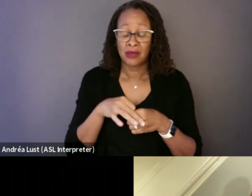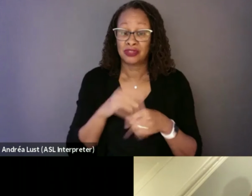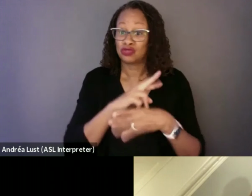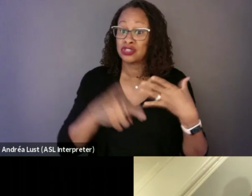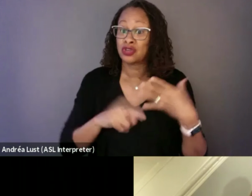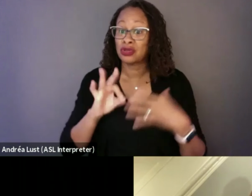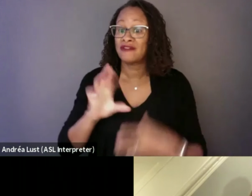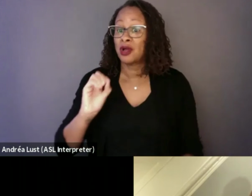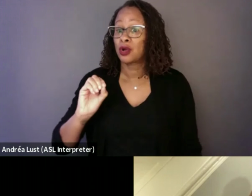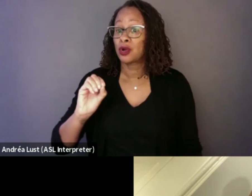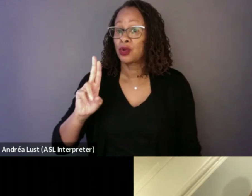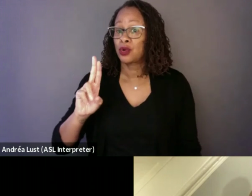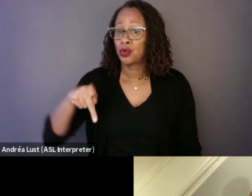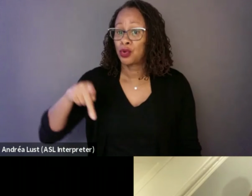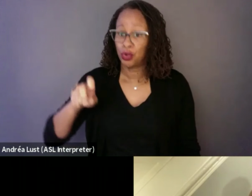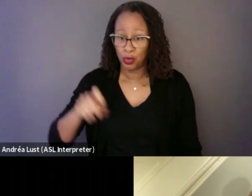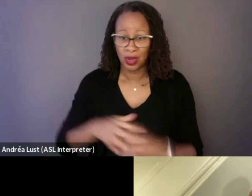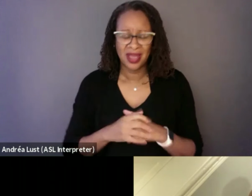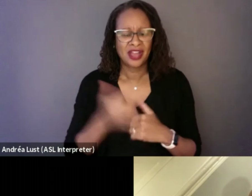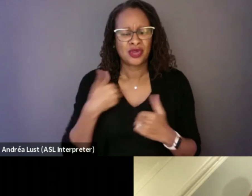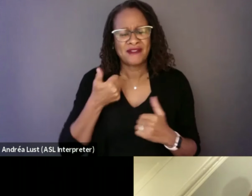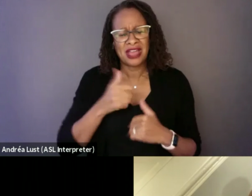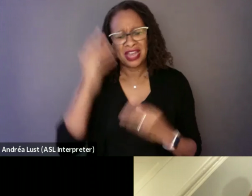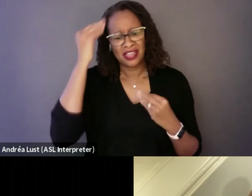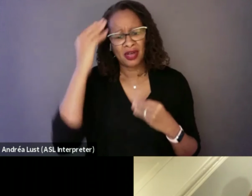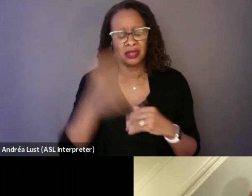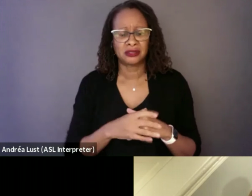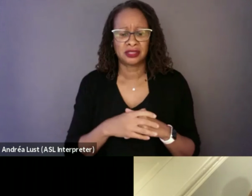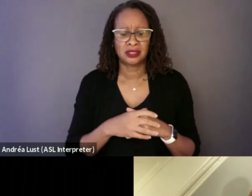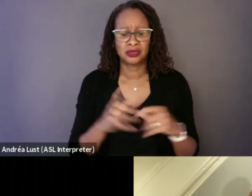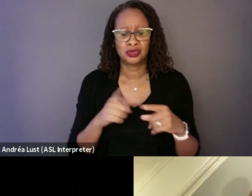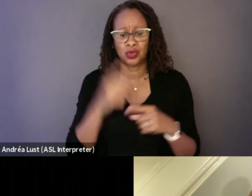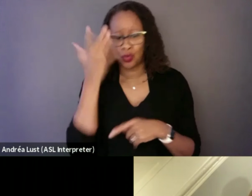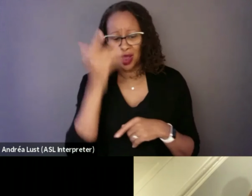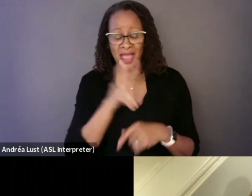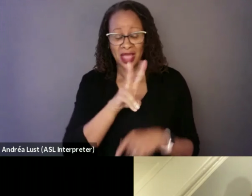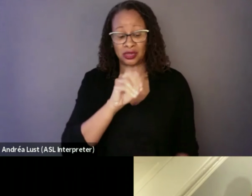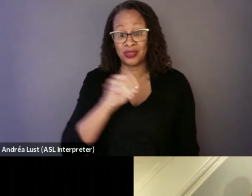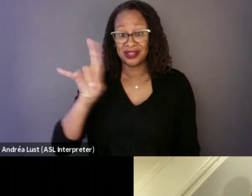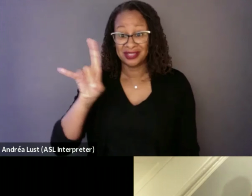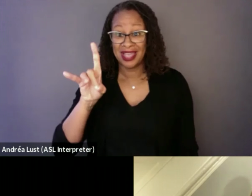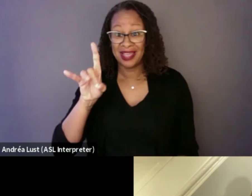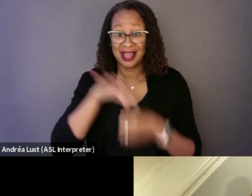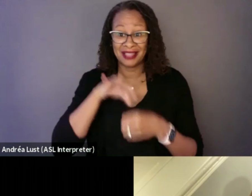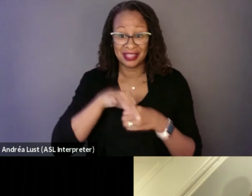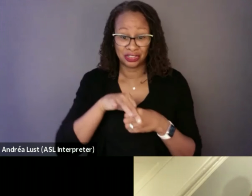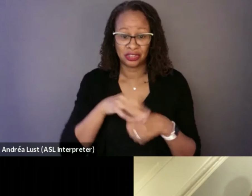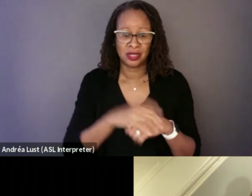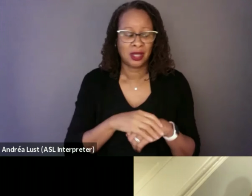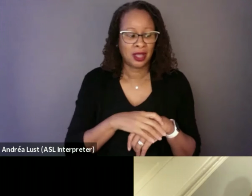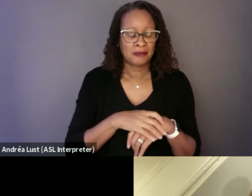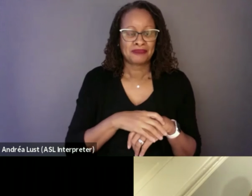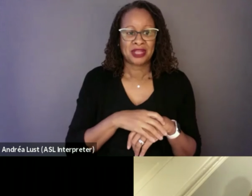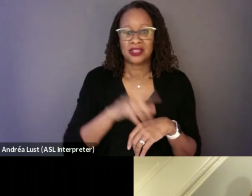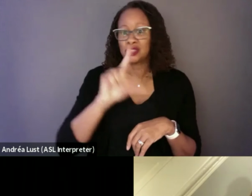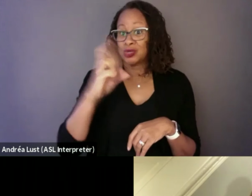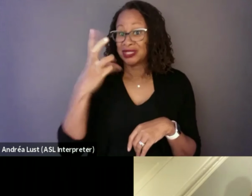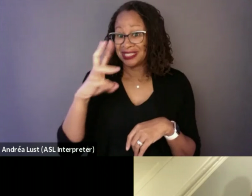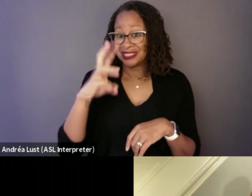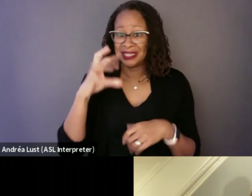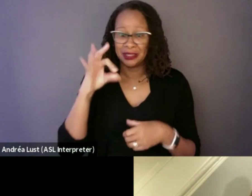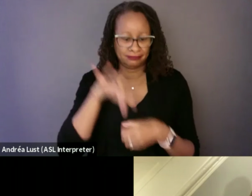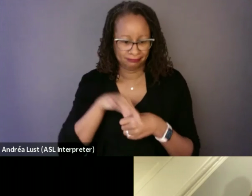you know, do you have any thoughts as to why, for instance, the 2008 election in the United States, the 2016 election got a ton of attention,